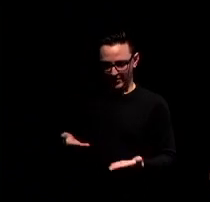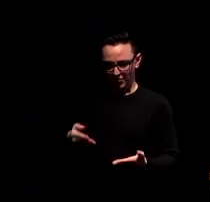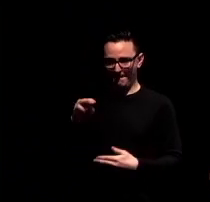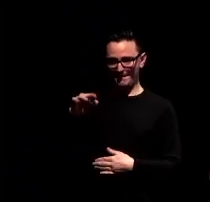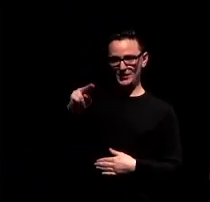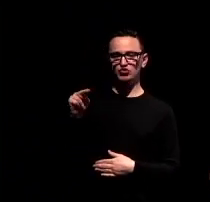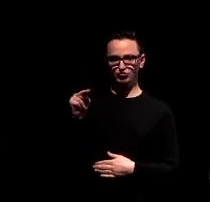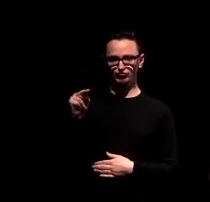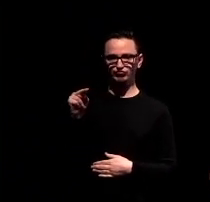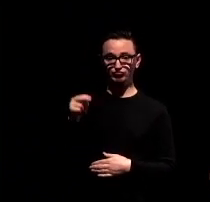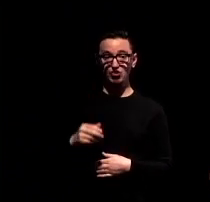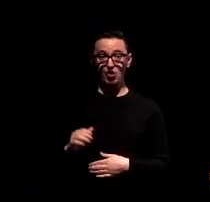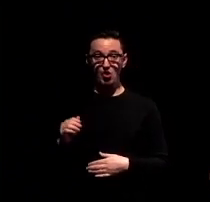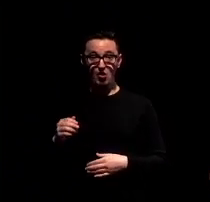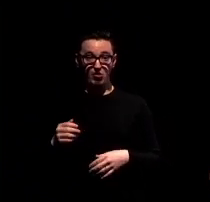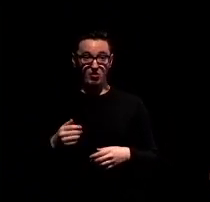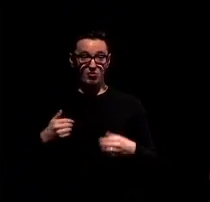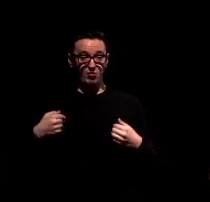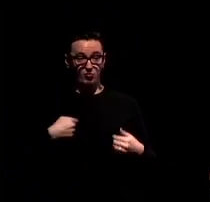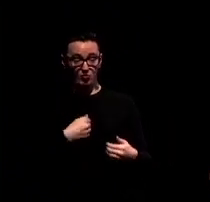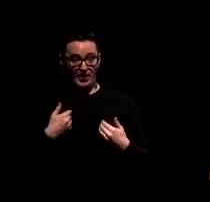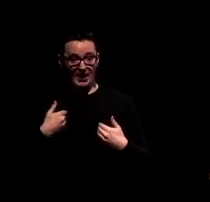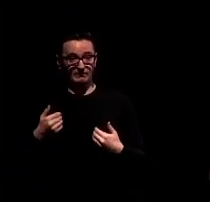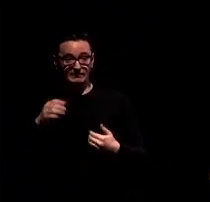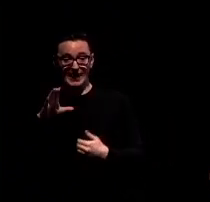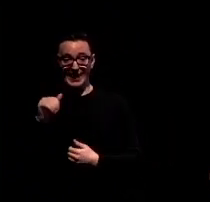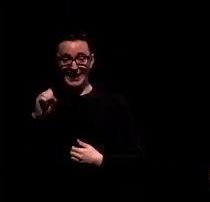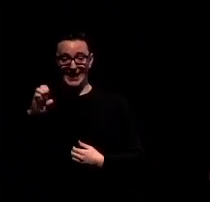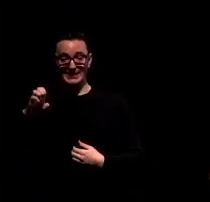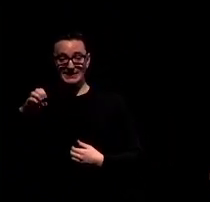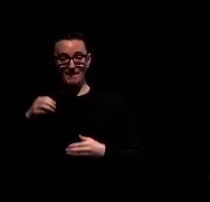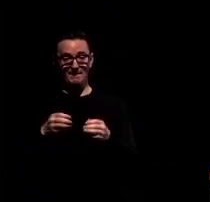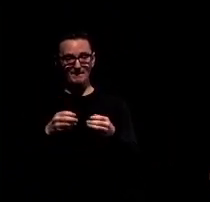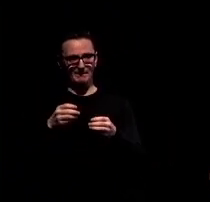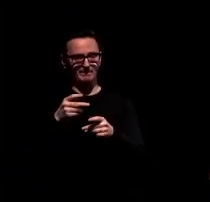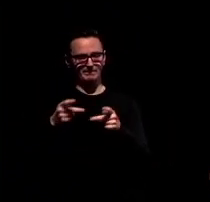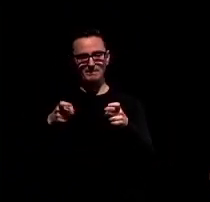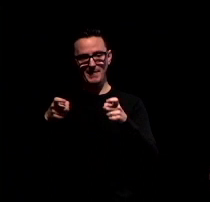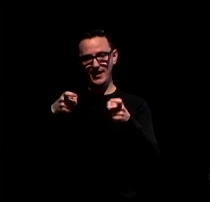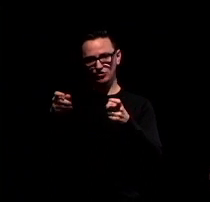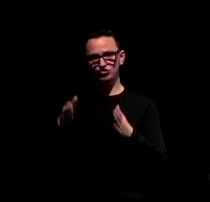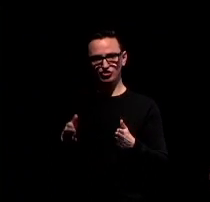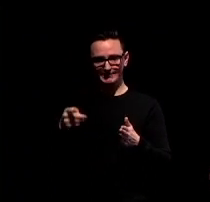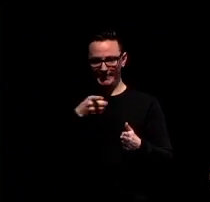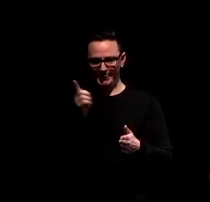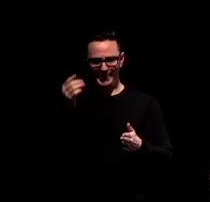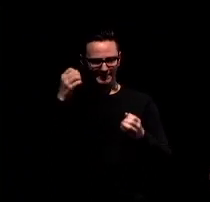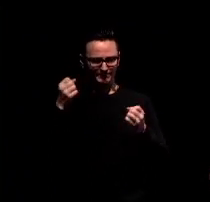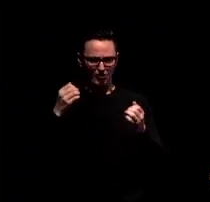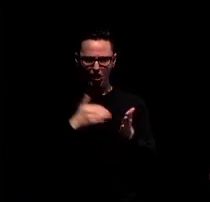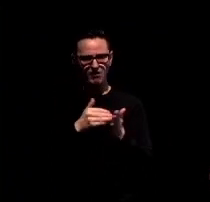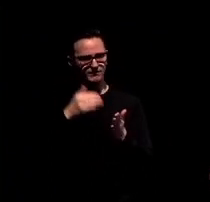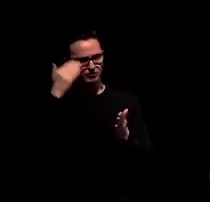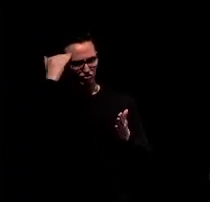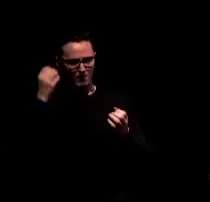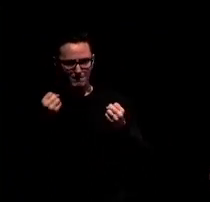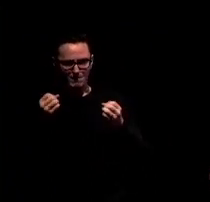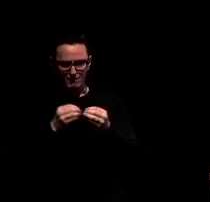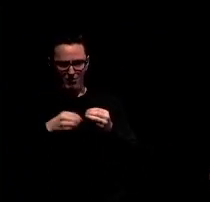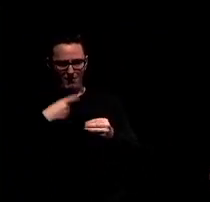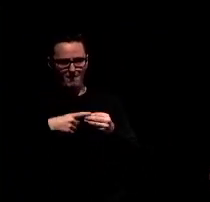practitioners to be case managers. Frankly, they often know a whole lot more about our mental health system. And we also heard from a lot of providers